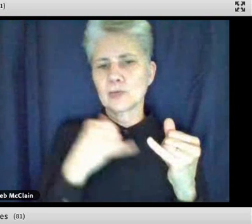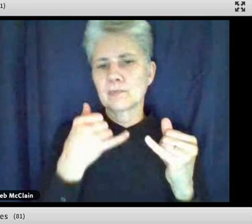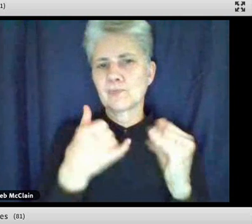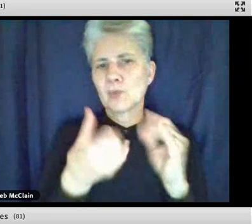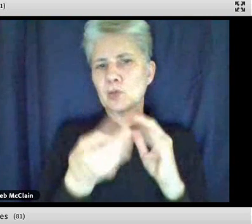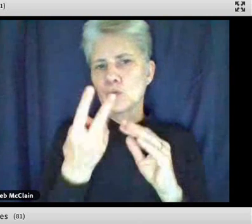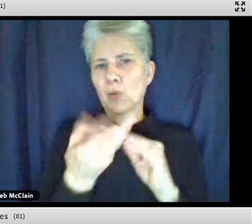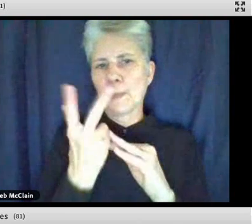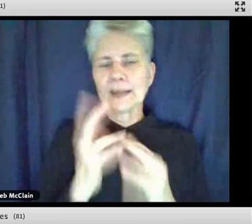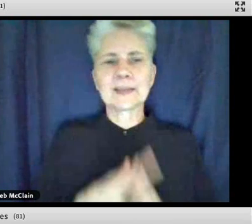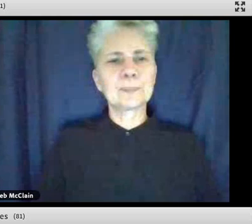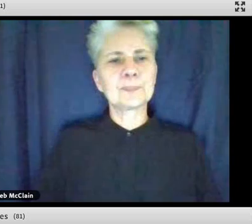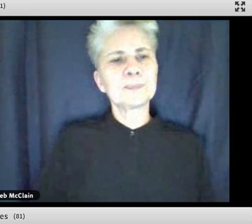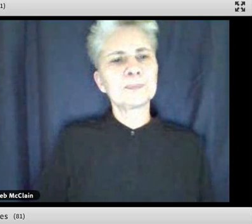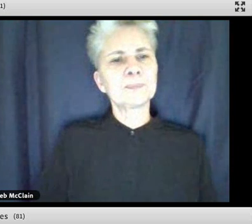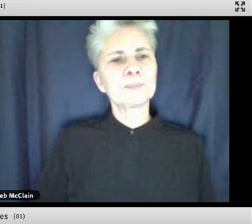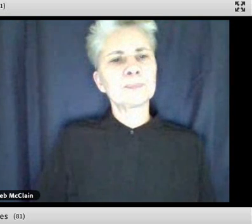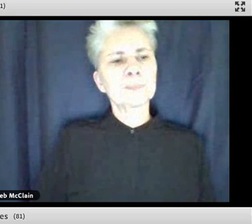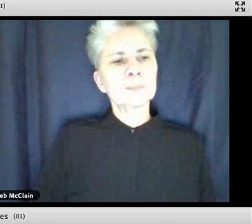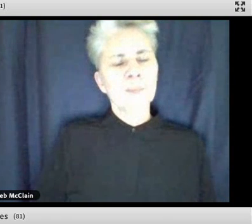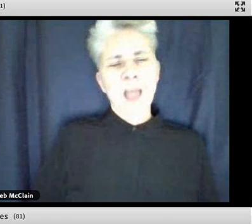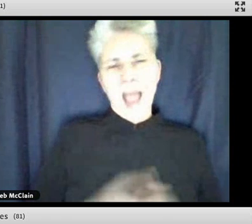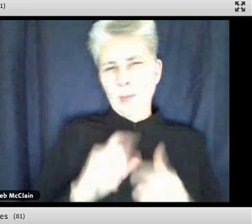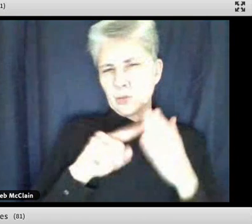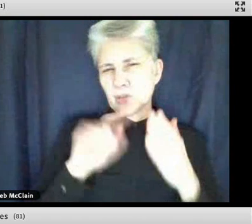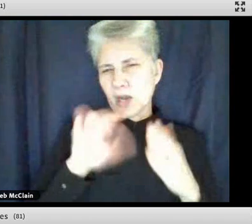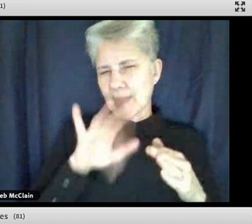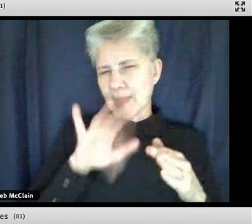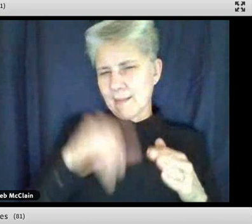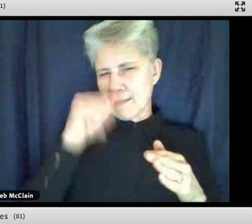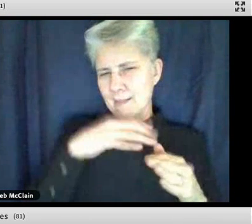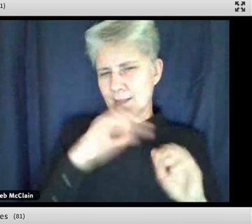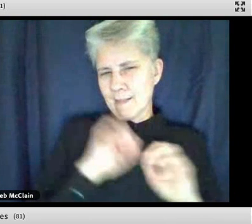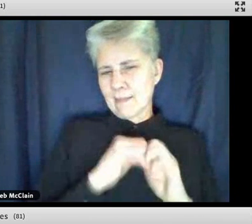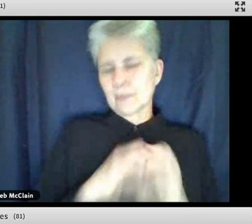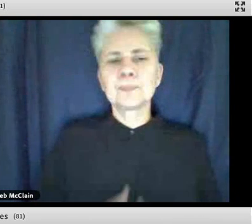minutes. So how might you check on this guy?